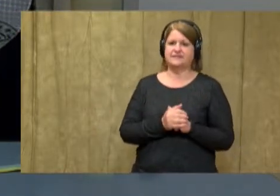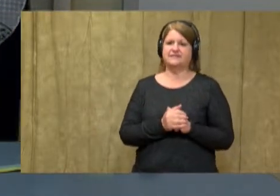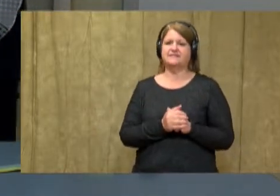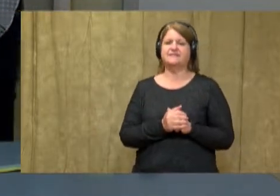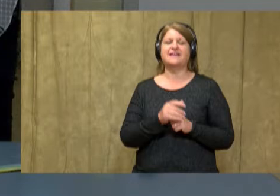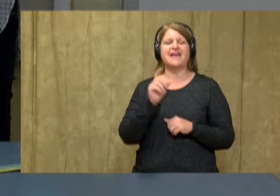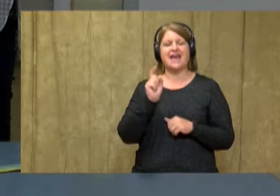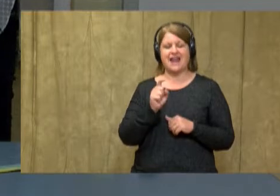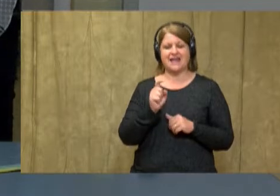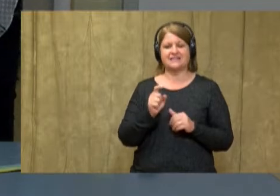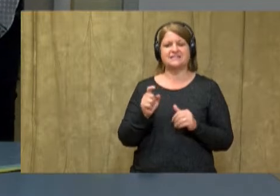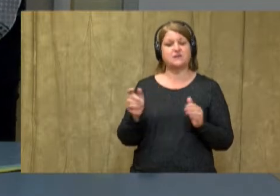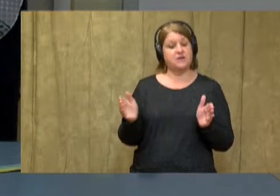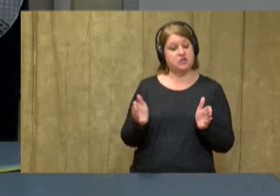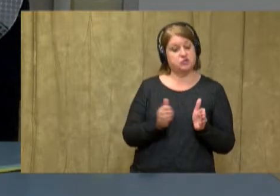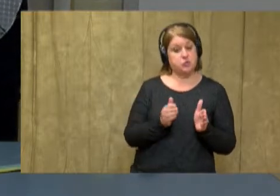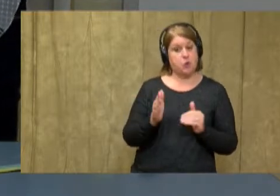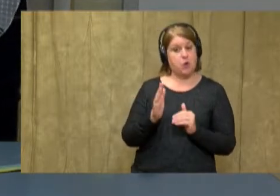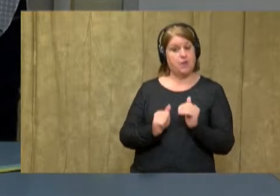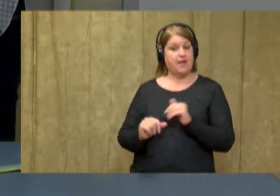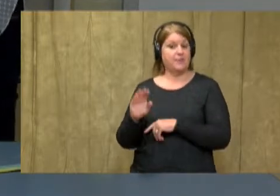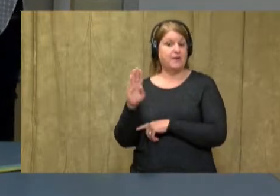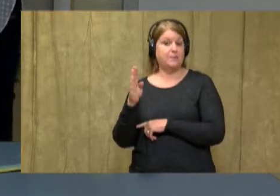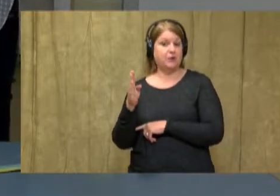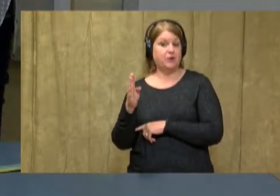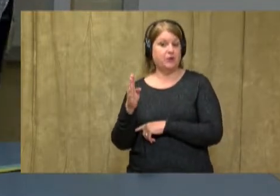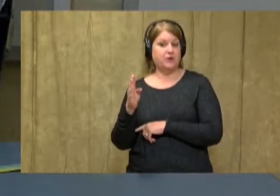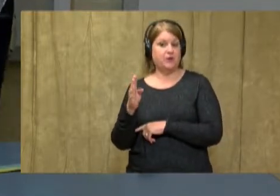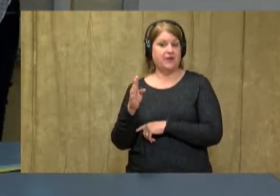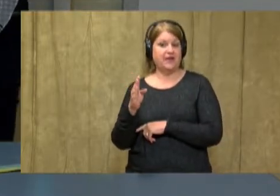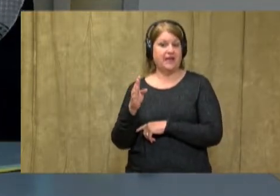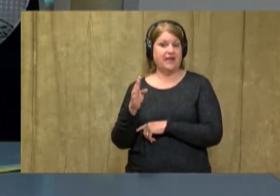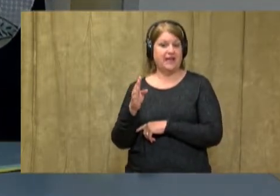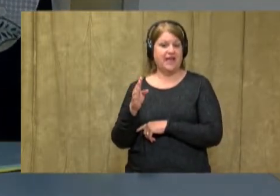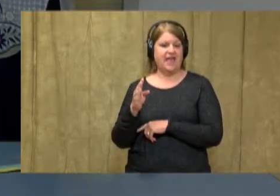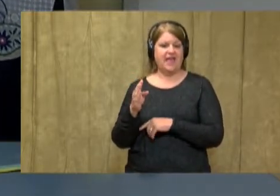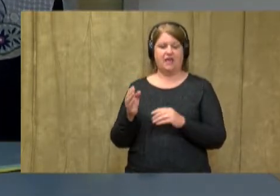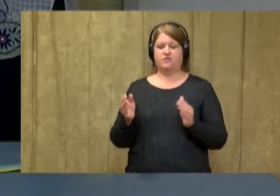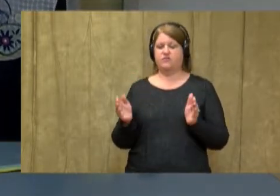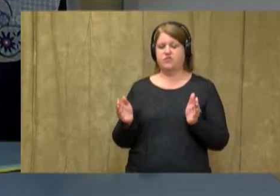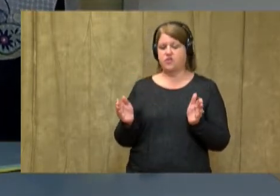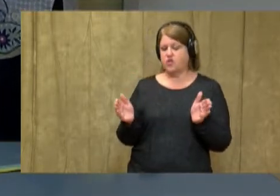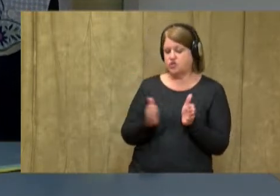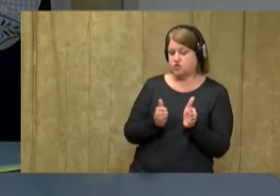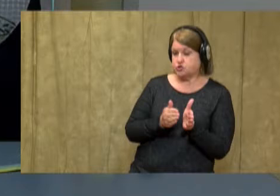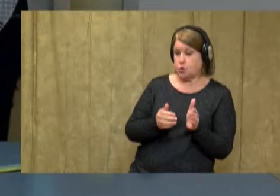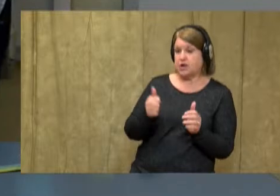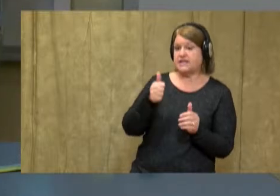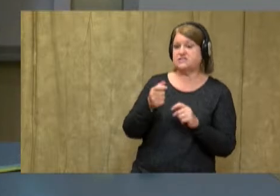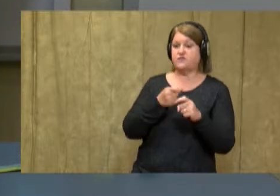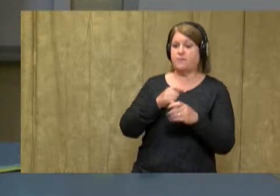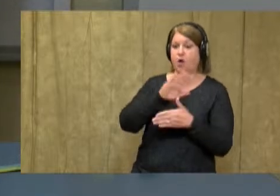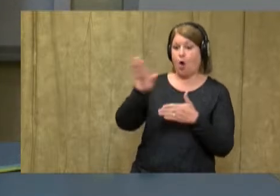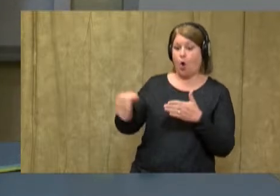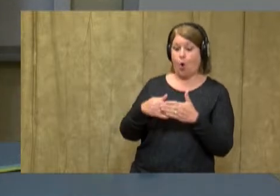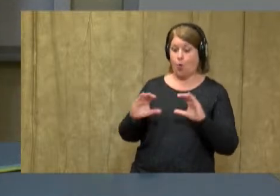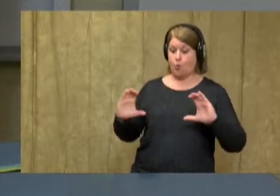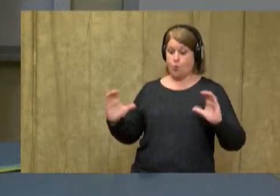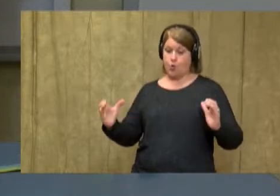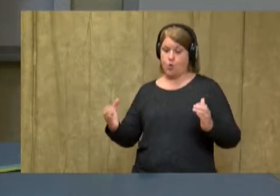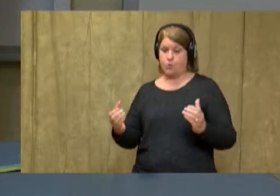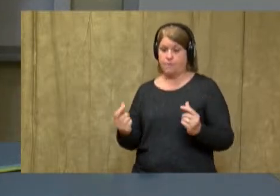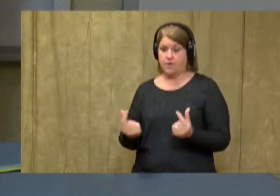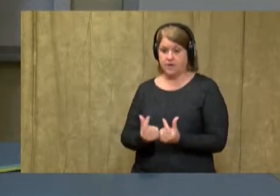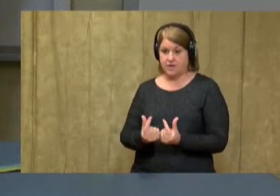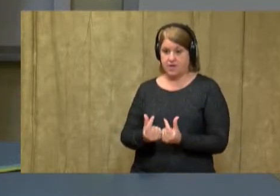has to be shorter than the blue and shortest in the whole group. Green is shorter